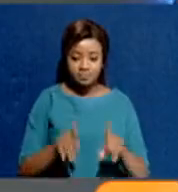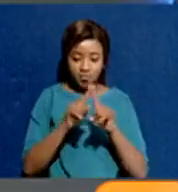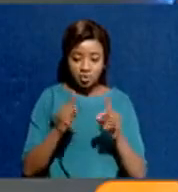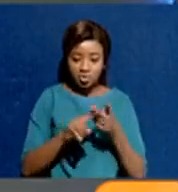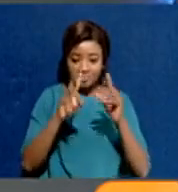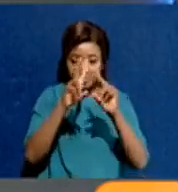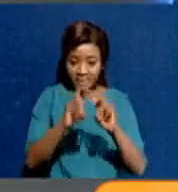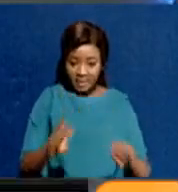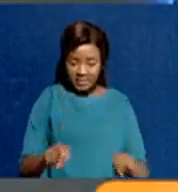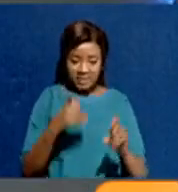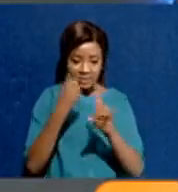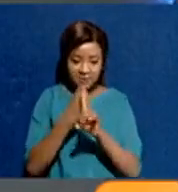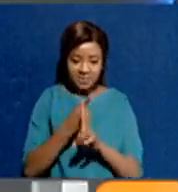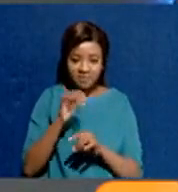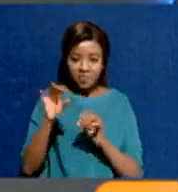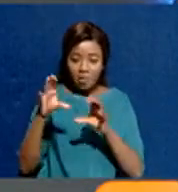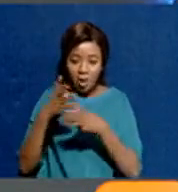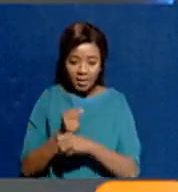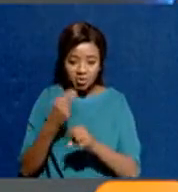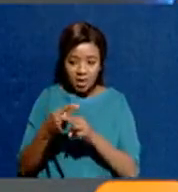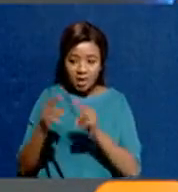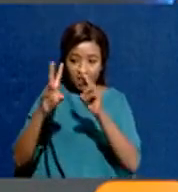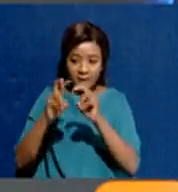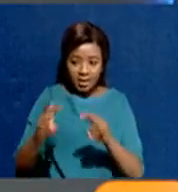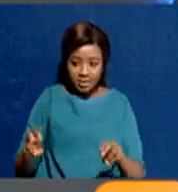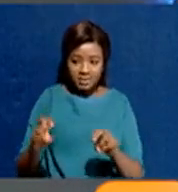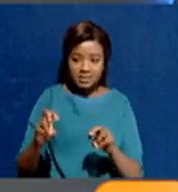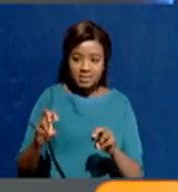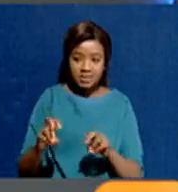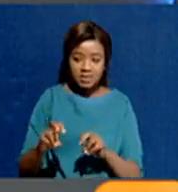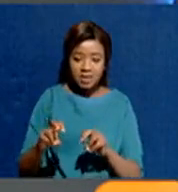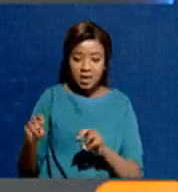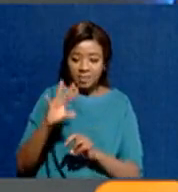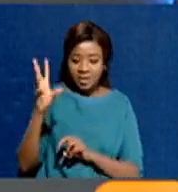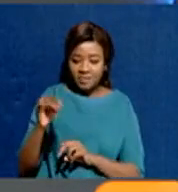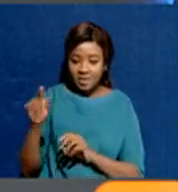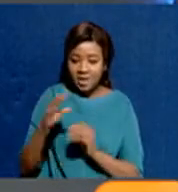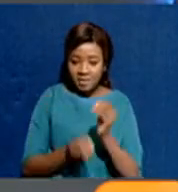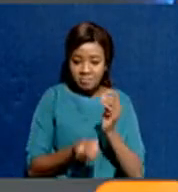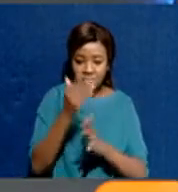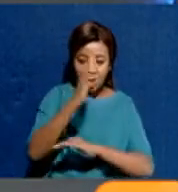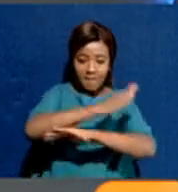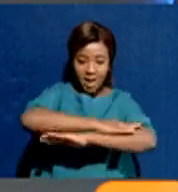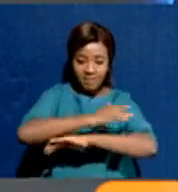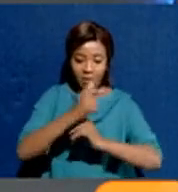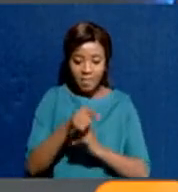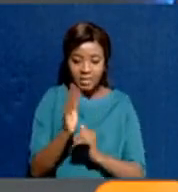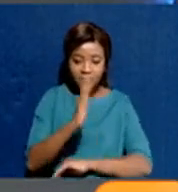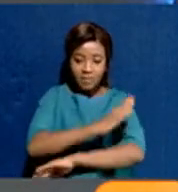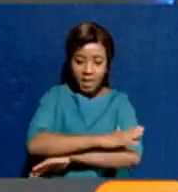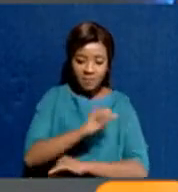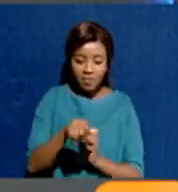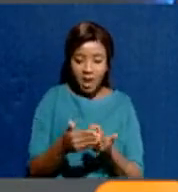and research firm Research Plus Africa has unveiled a collaborative platform aimed at empowering